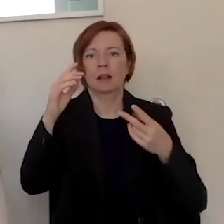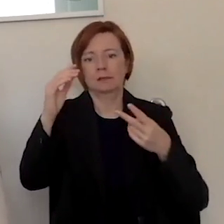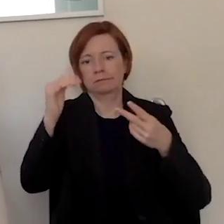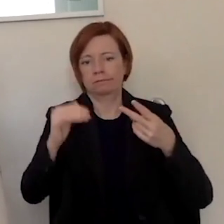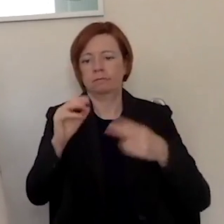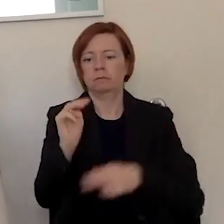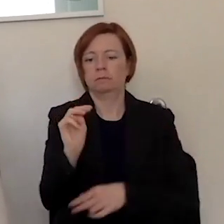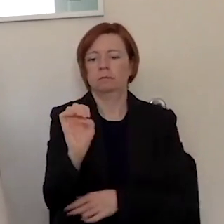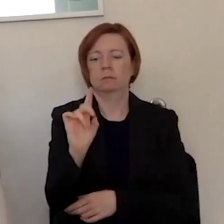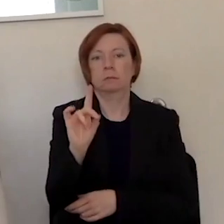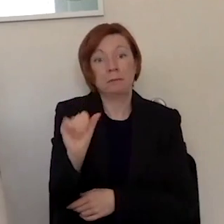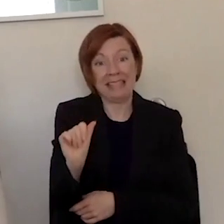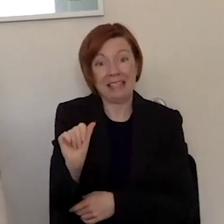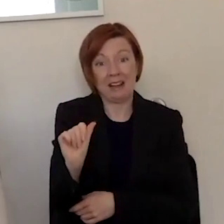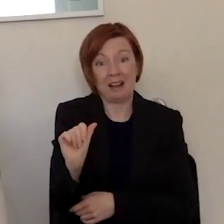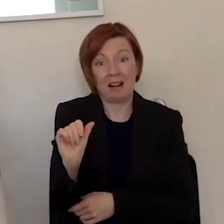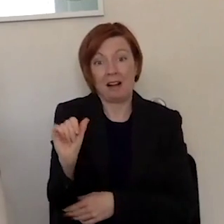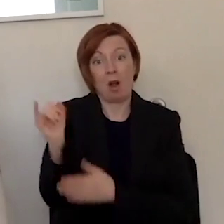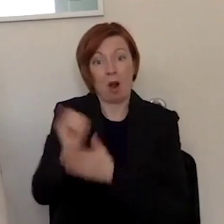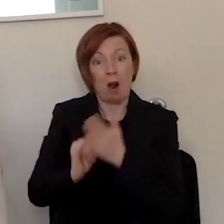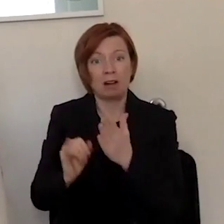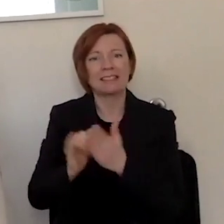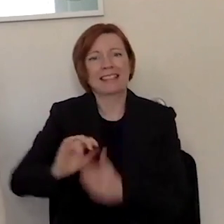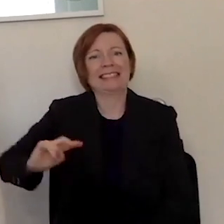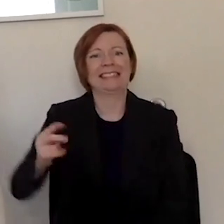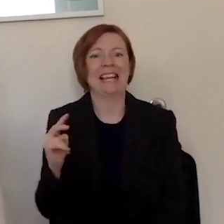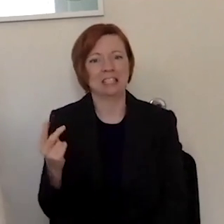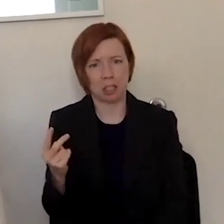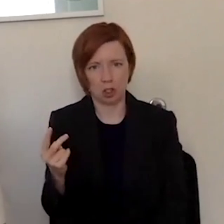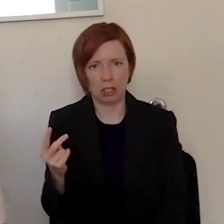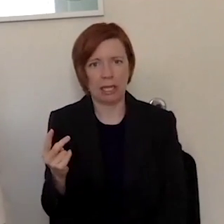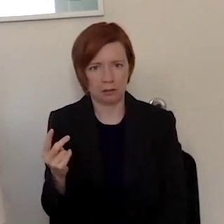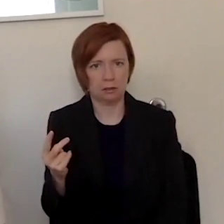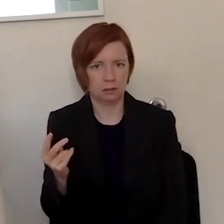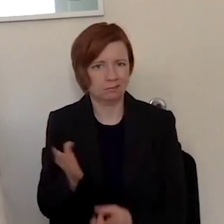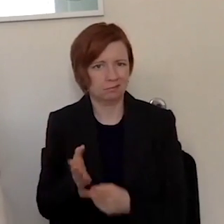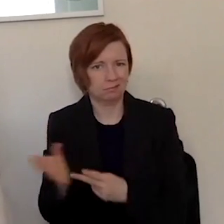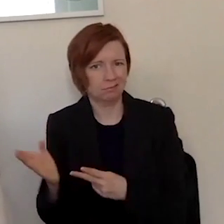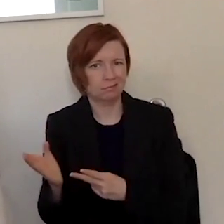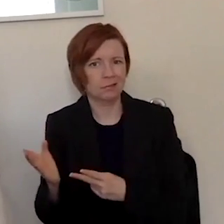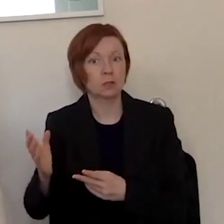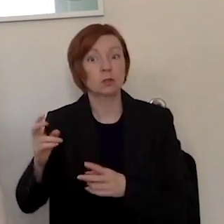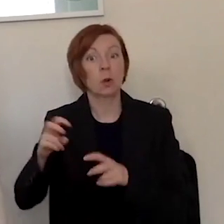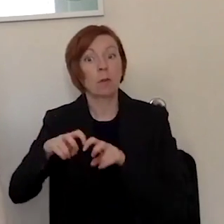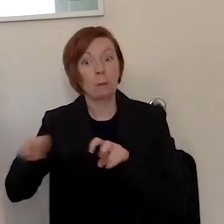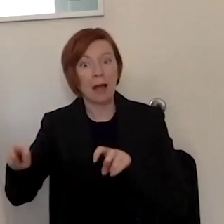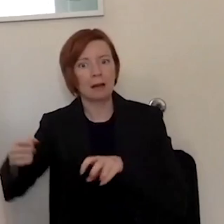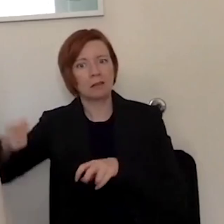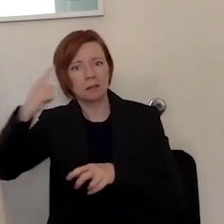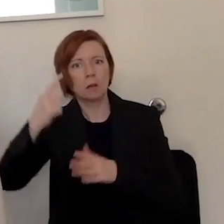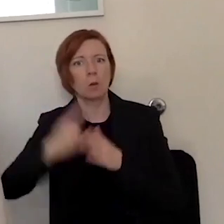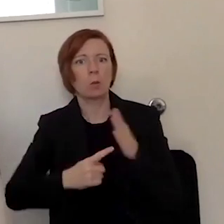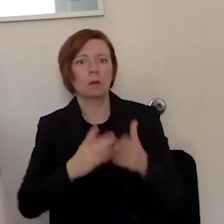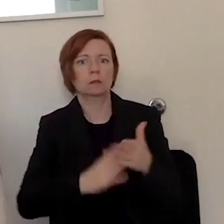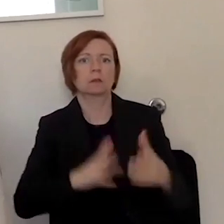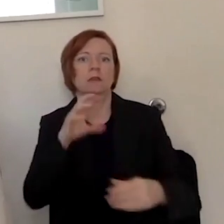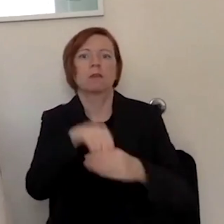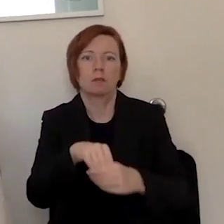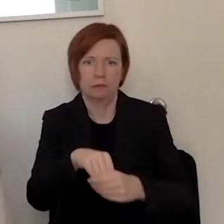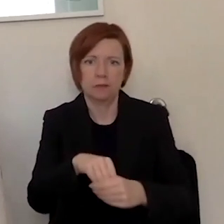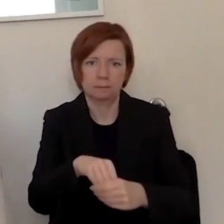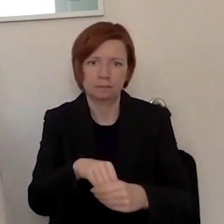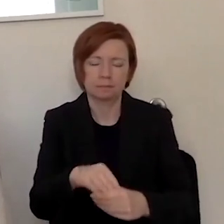arts as your secondary discipline, so that they get a sense of what elements are involved in this